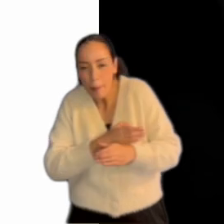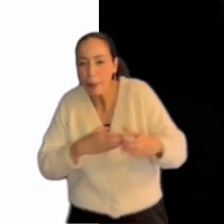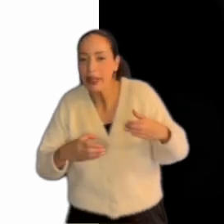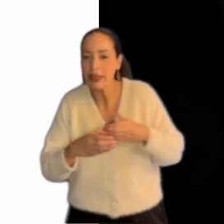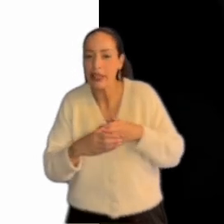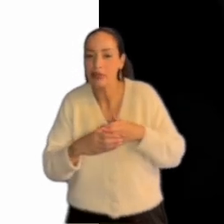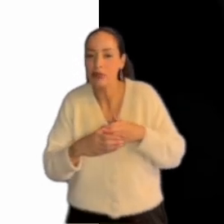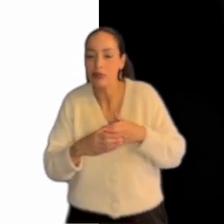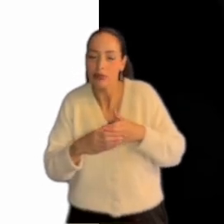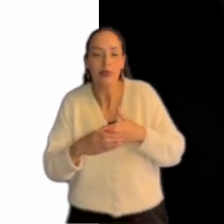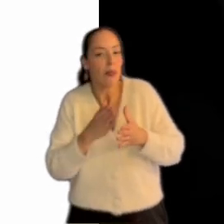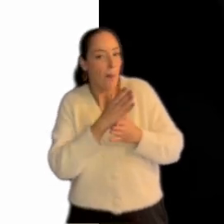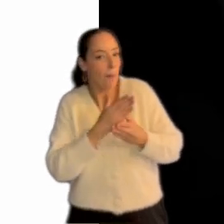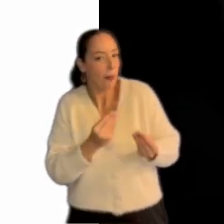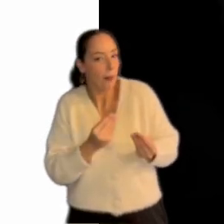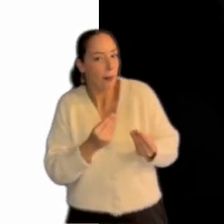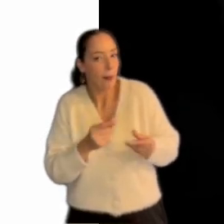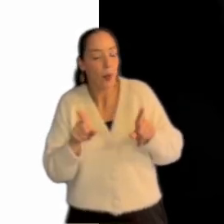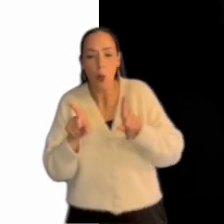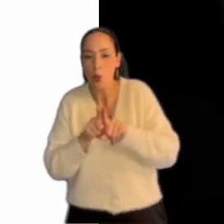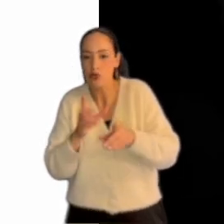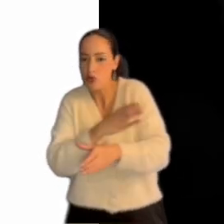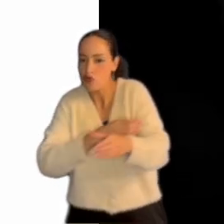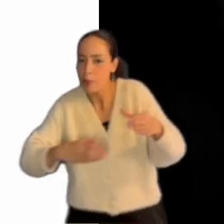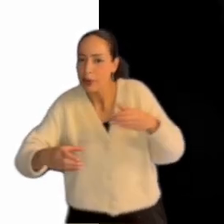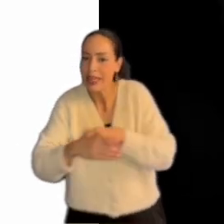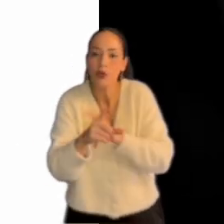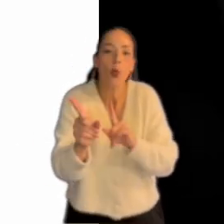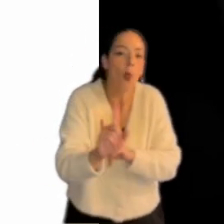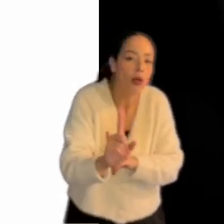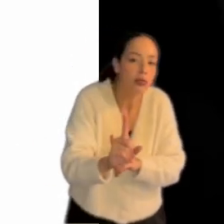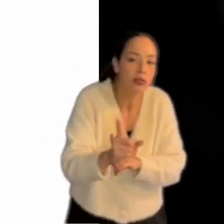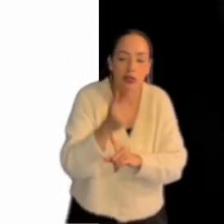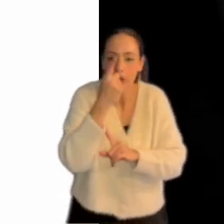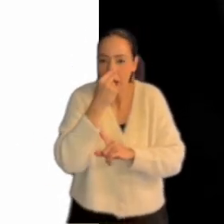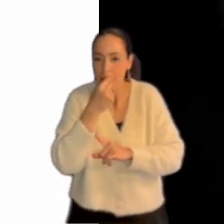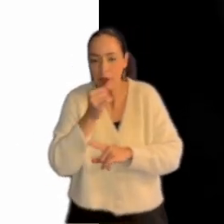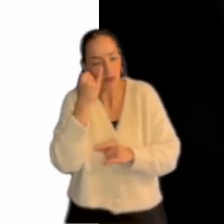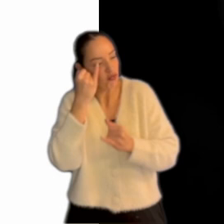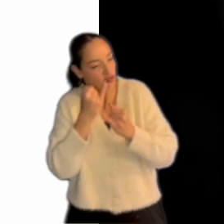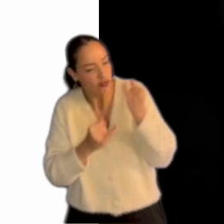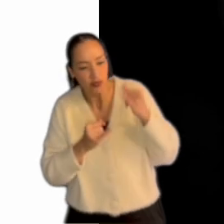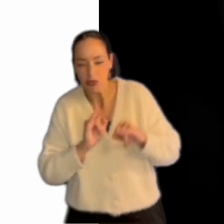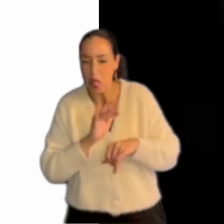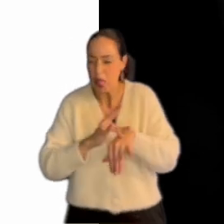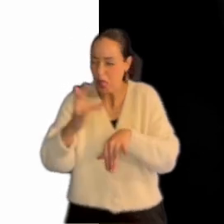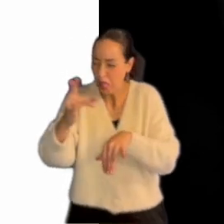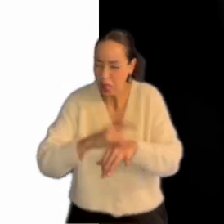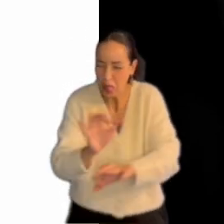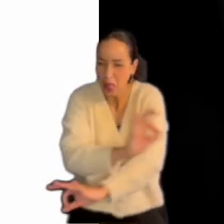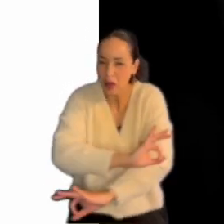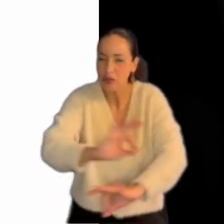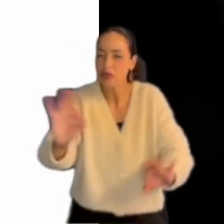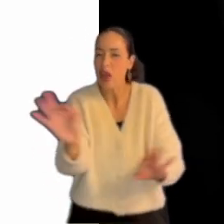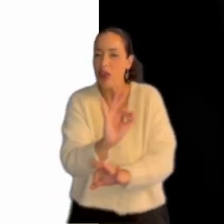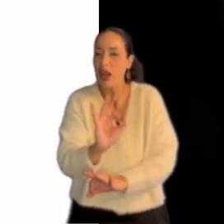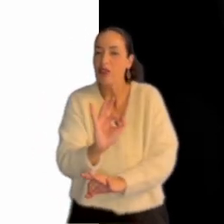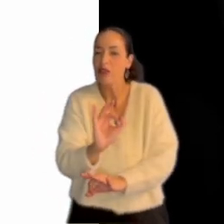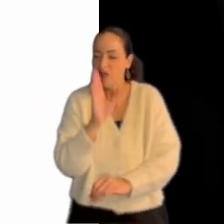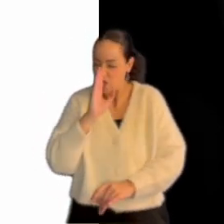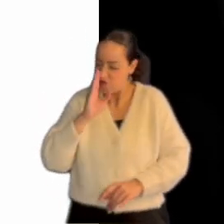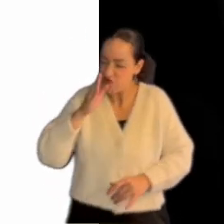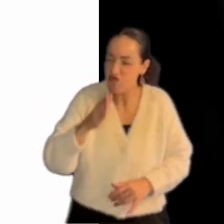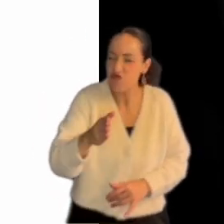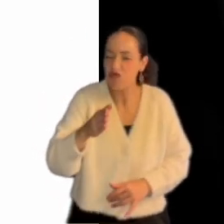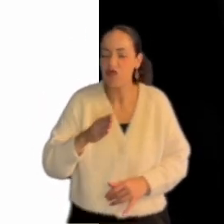absent, but unkindness, insensitivity and disregard are present instead. In 2012, I established a